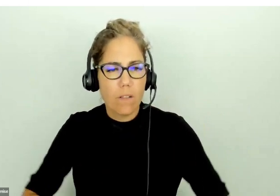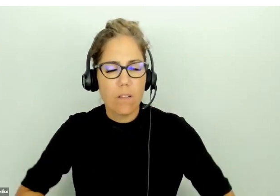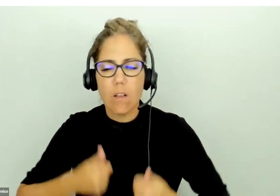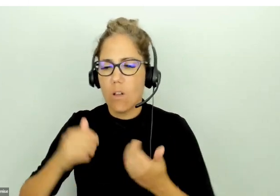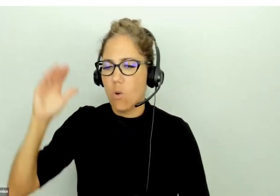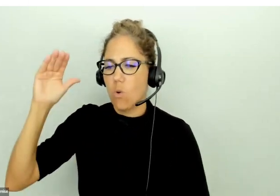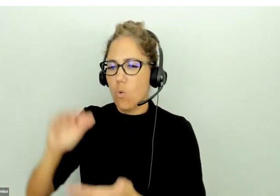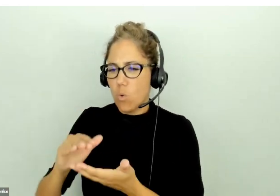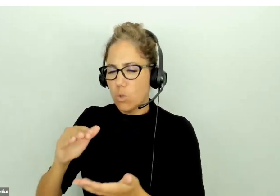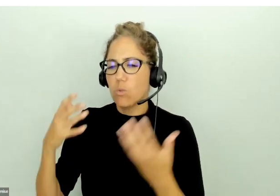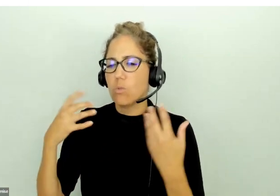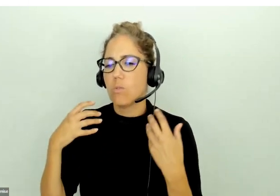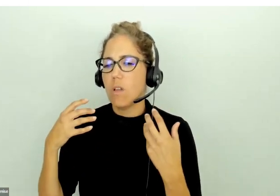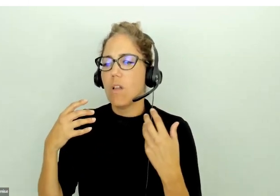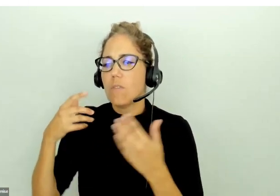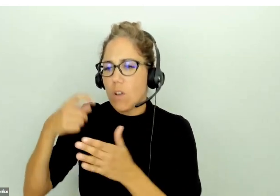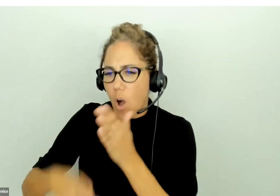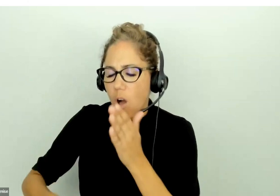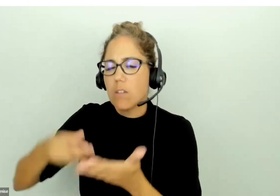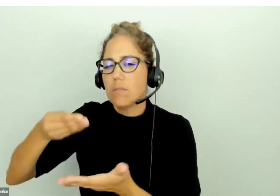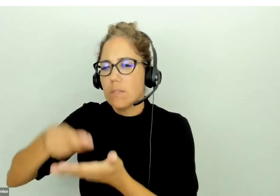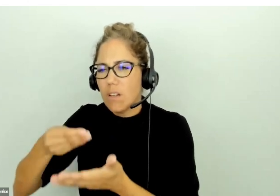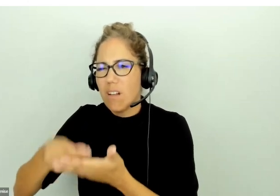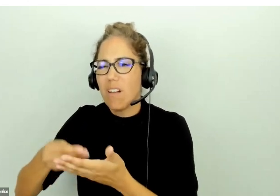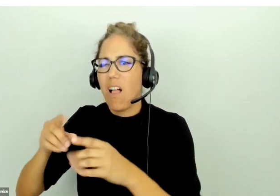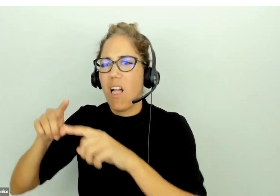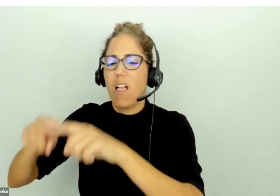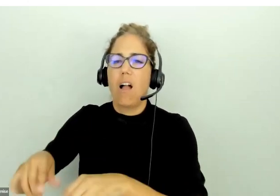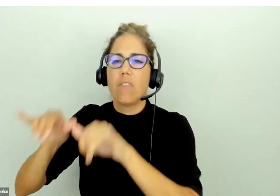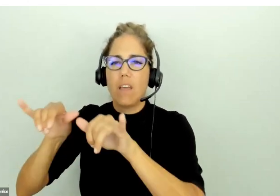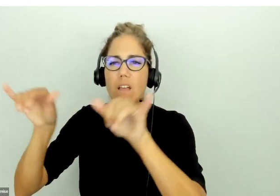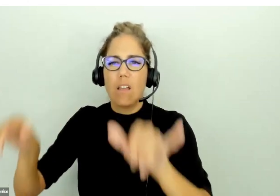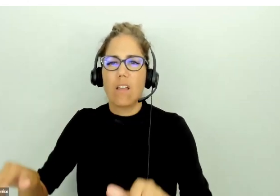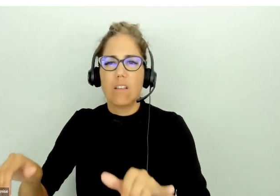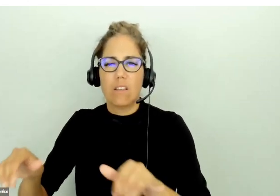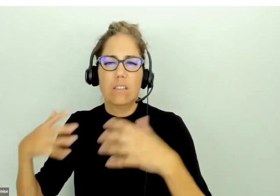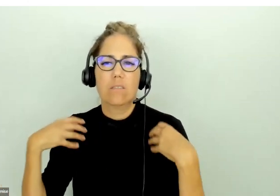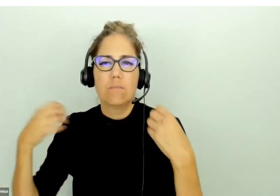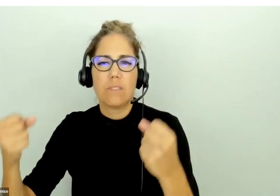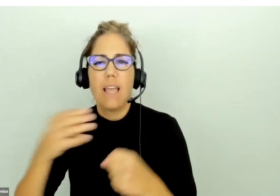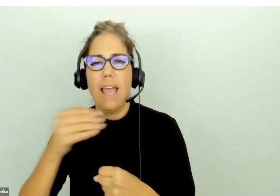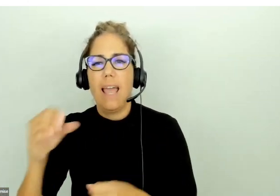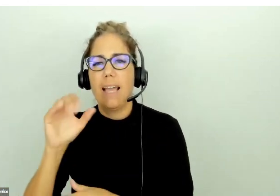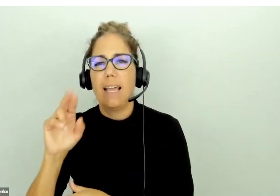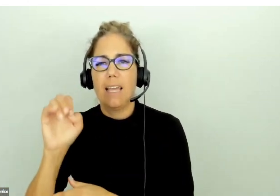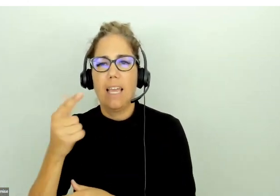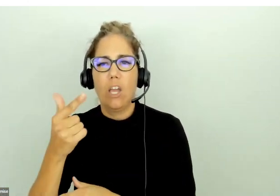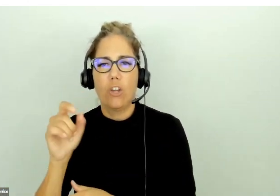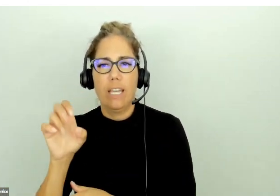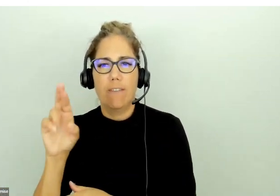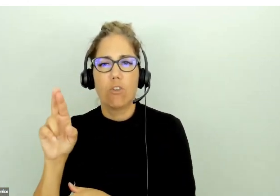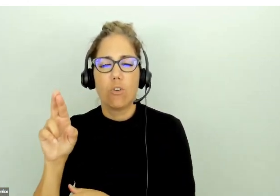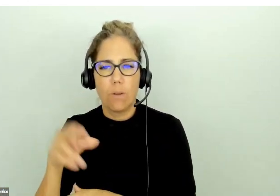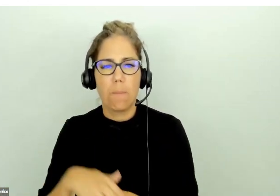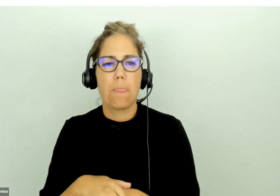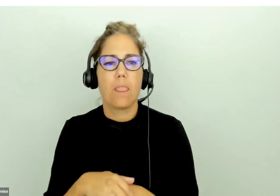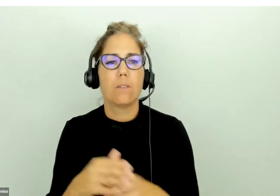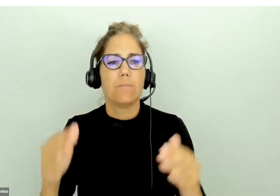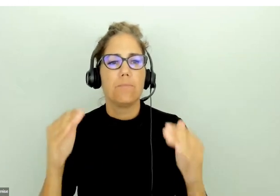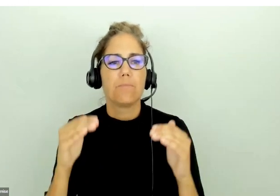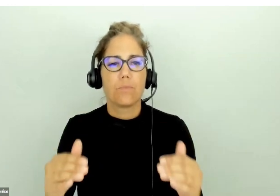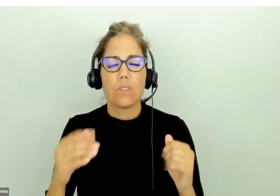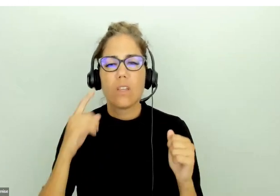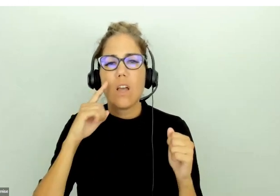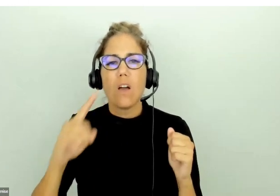health and economic costs on healthcare systems and caregivers. To maximize the impact of disease prevention and